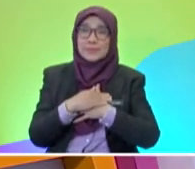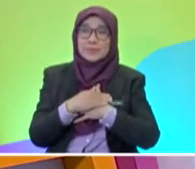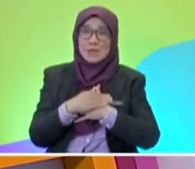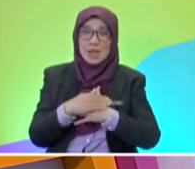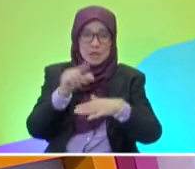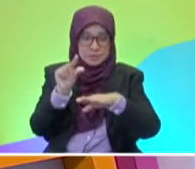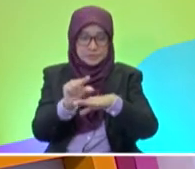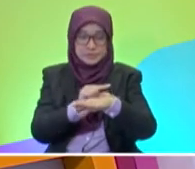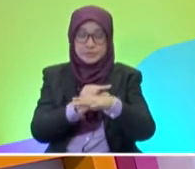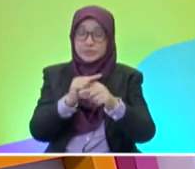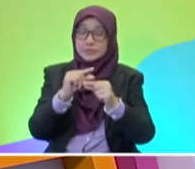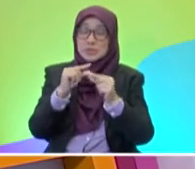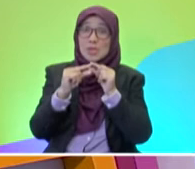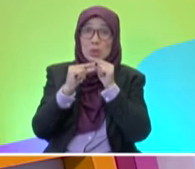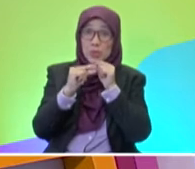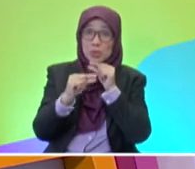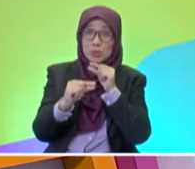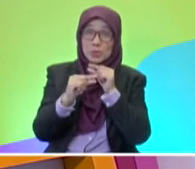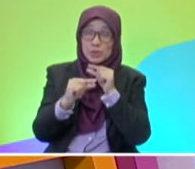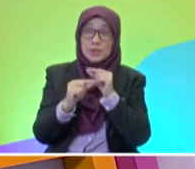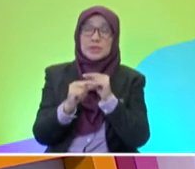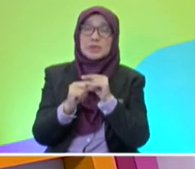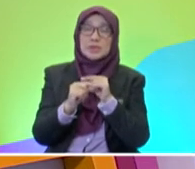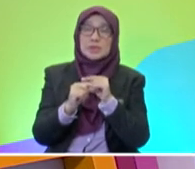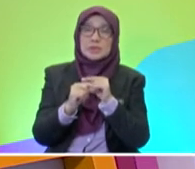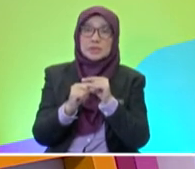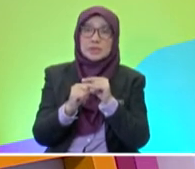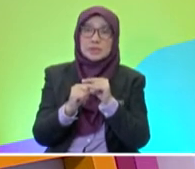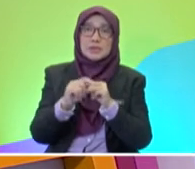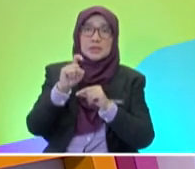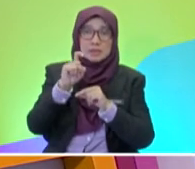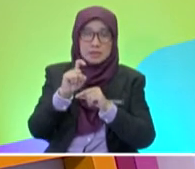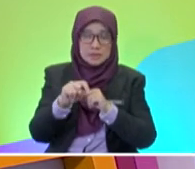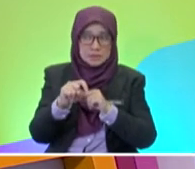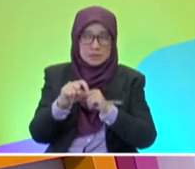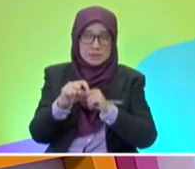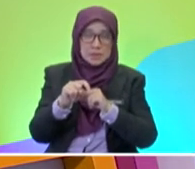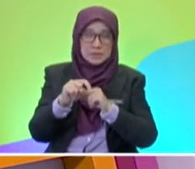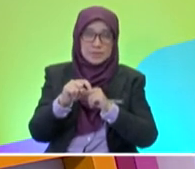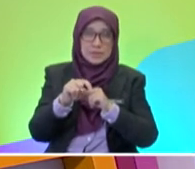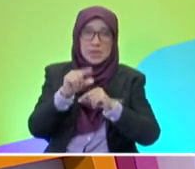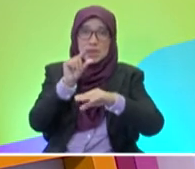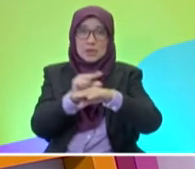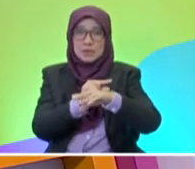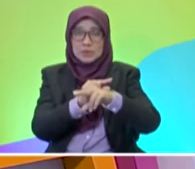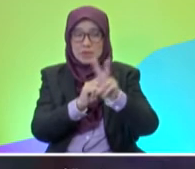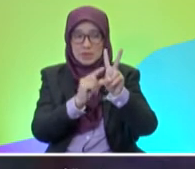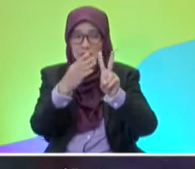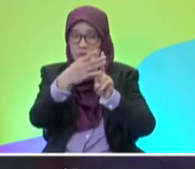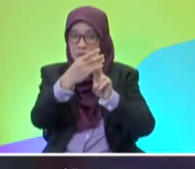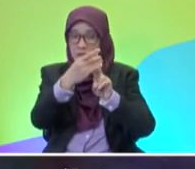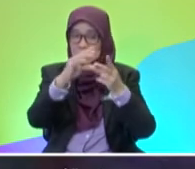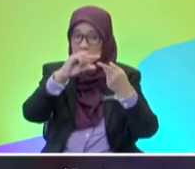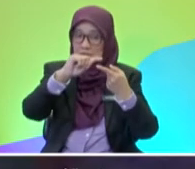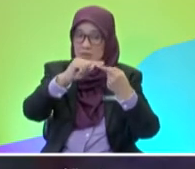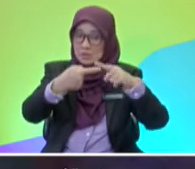You can also use the. You must use the double-sided tape. Use the double-sided tape. I have some ready